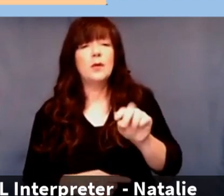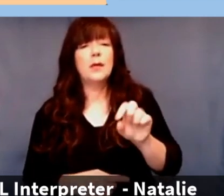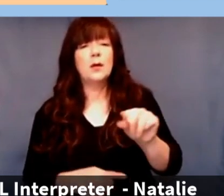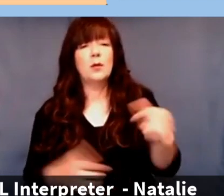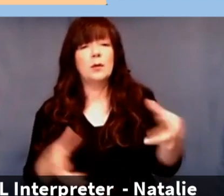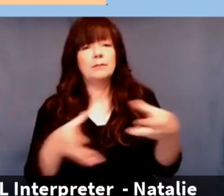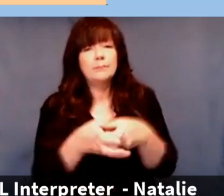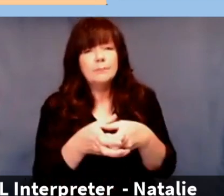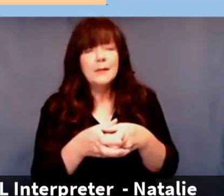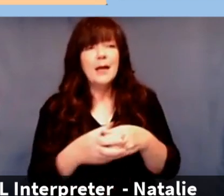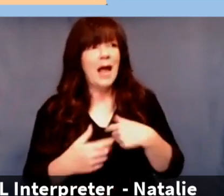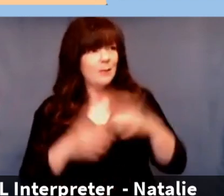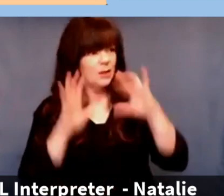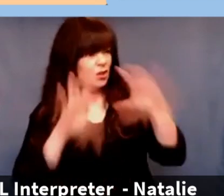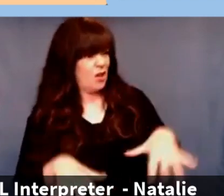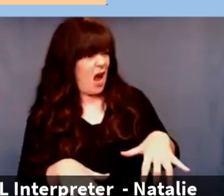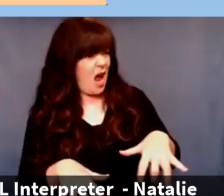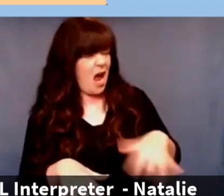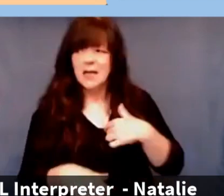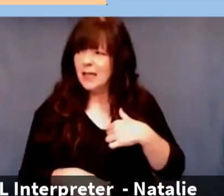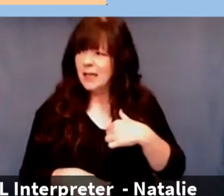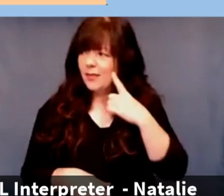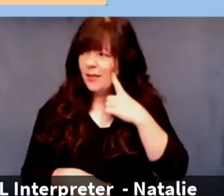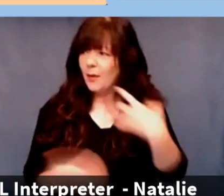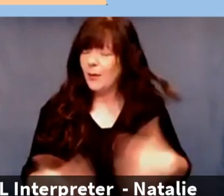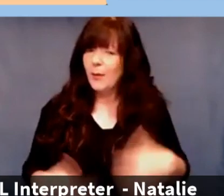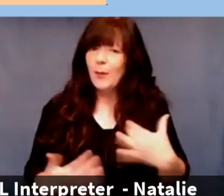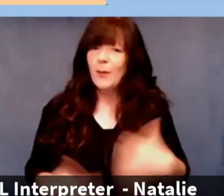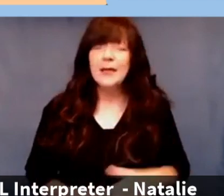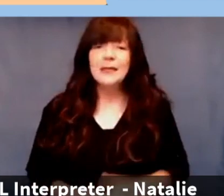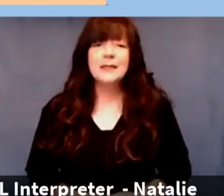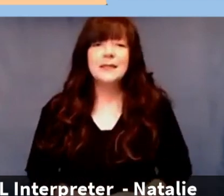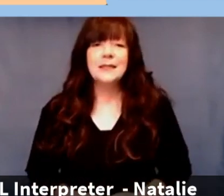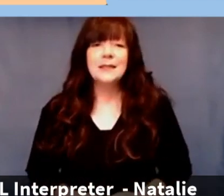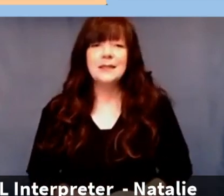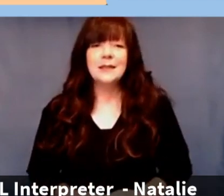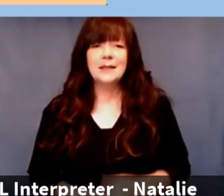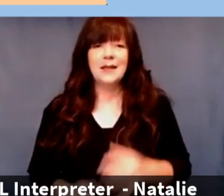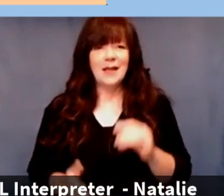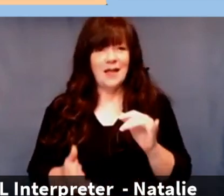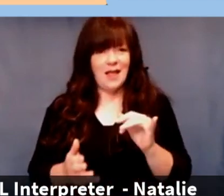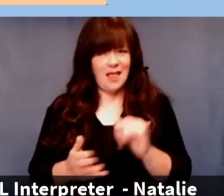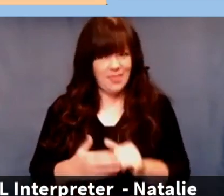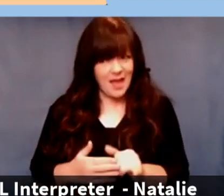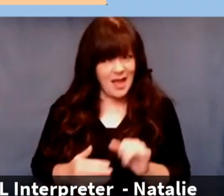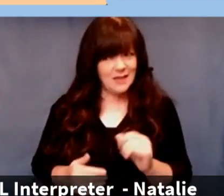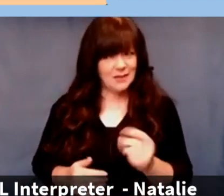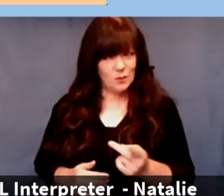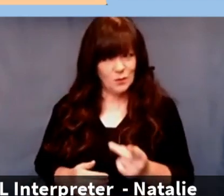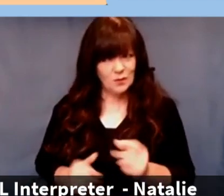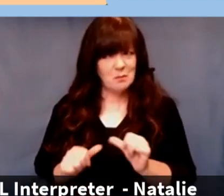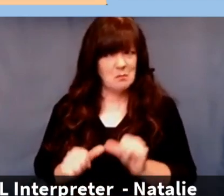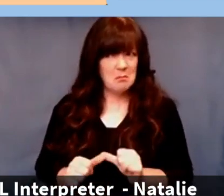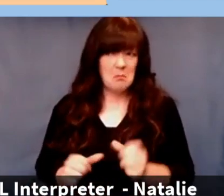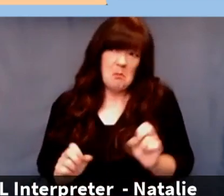in shock when I saw that. I was like, what? Like, I'm like getting it on? I'm like, okay,